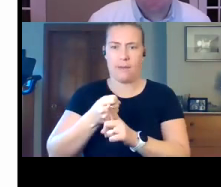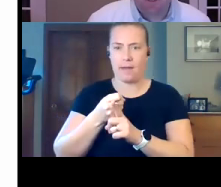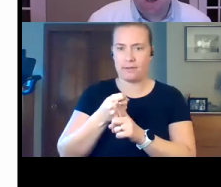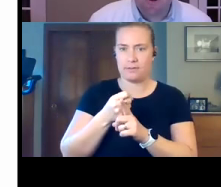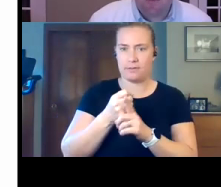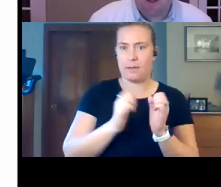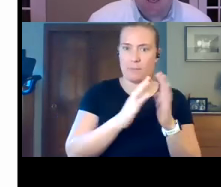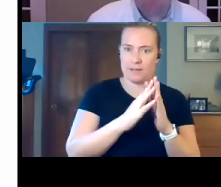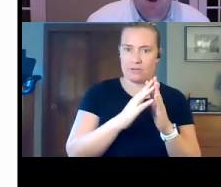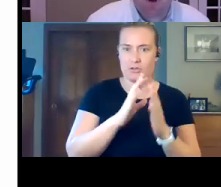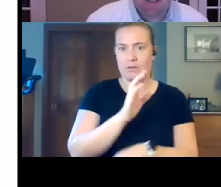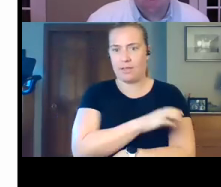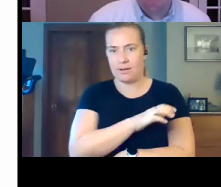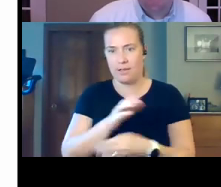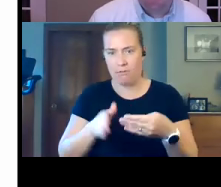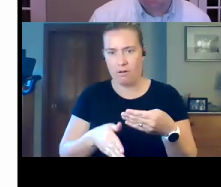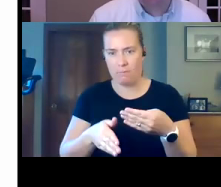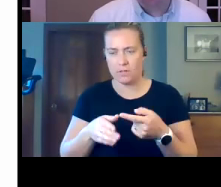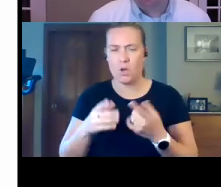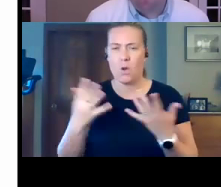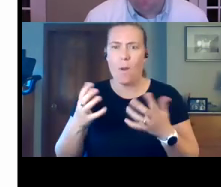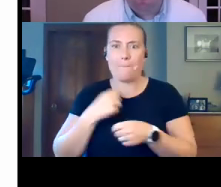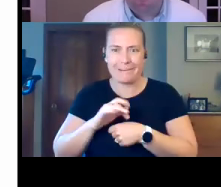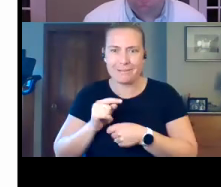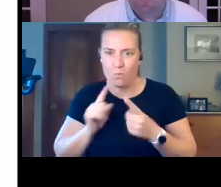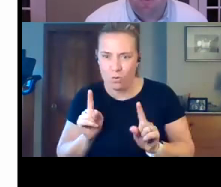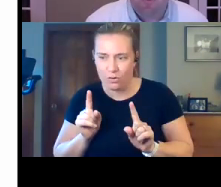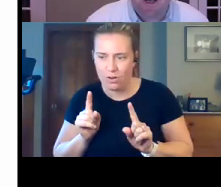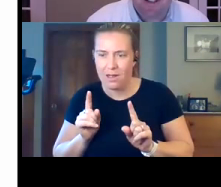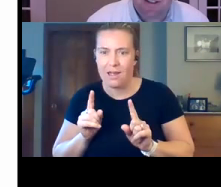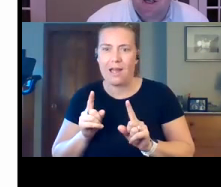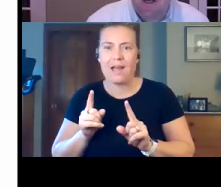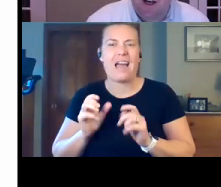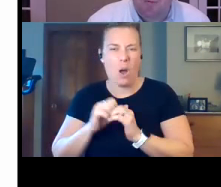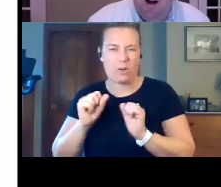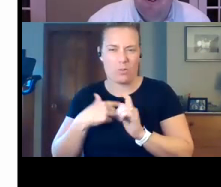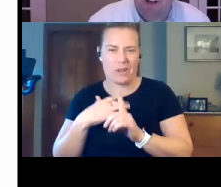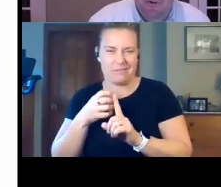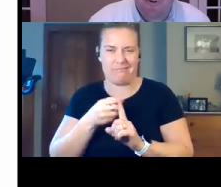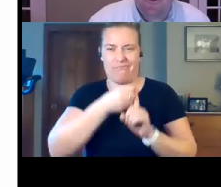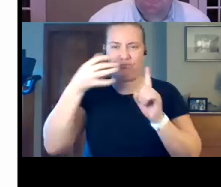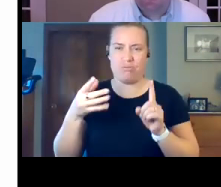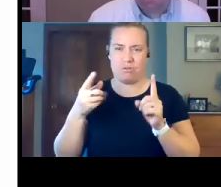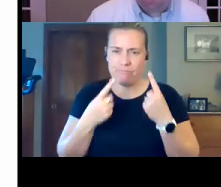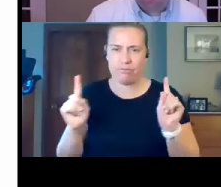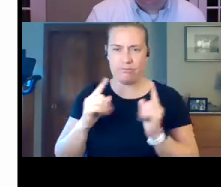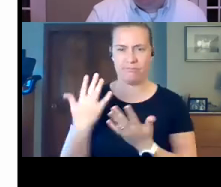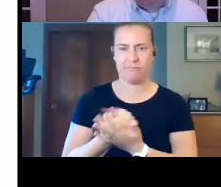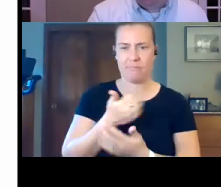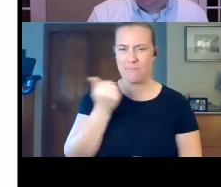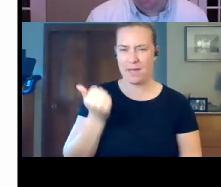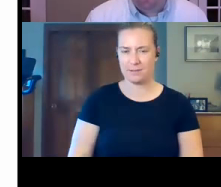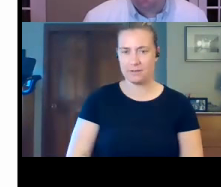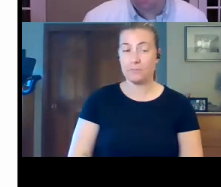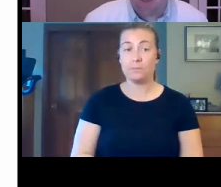and clinical outcomes, and how can that be optimized. And that's a really important line of research, because oftentimes those discrete strategies will be